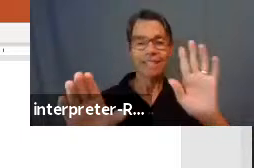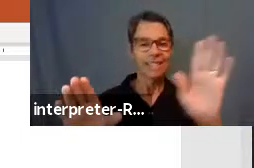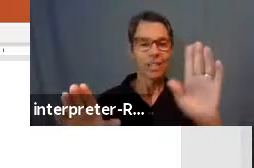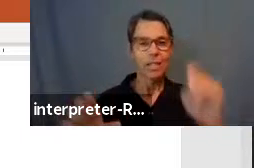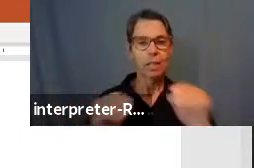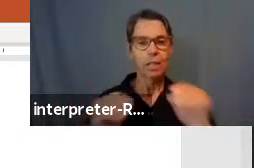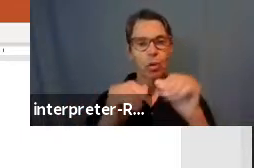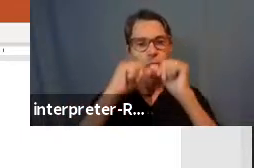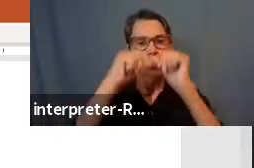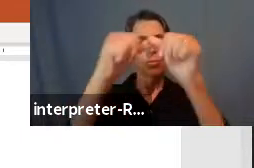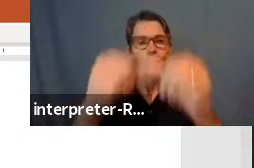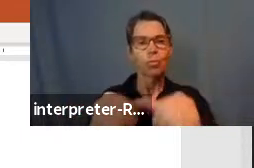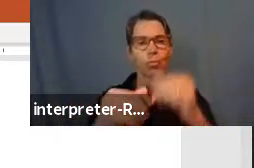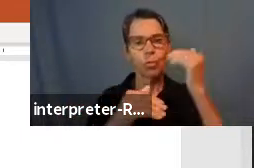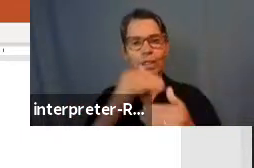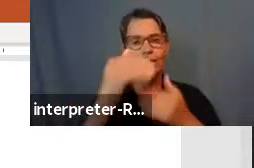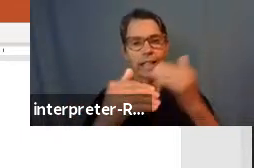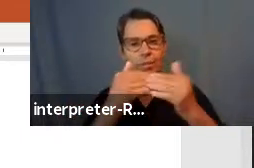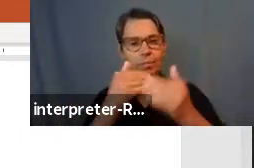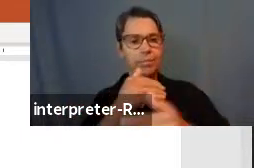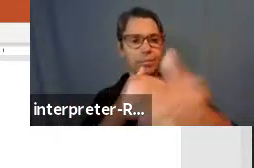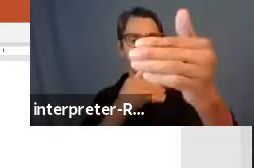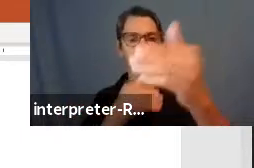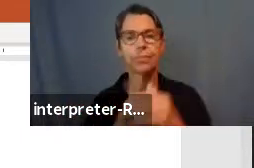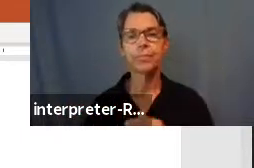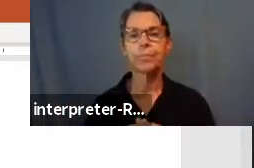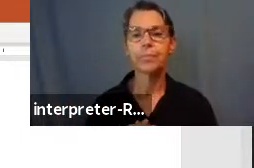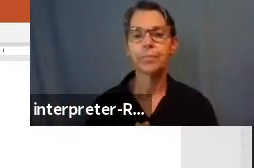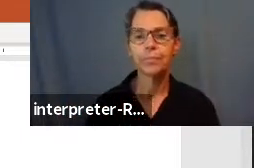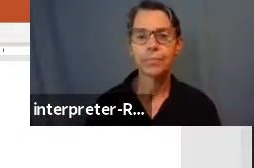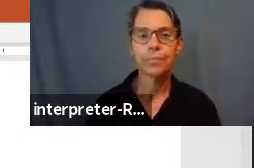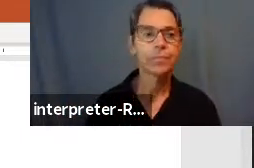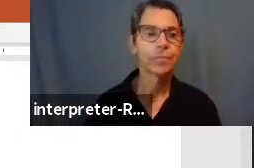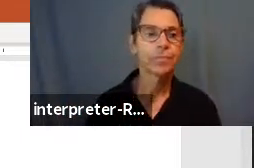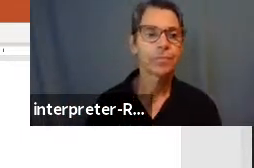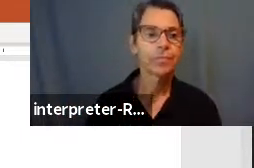as we move forward. Next slide, ma'am.